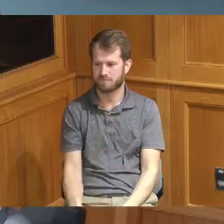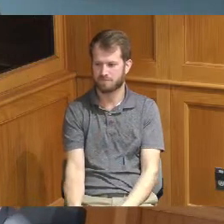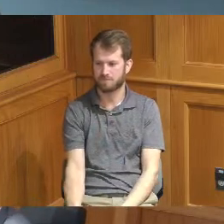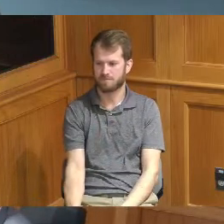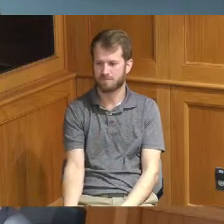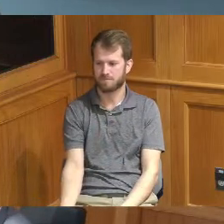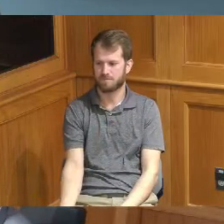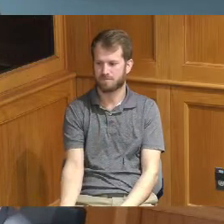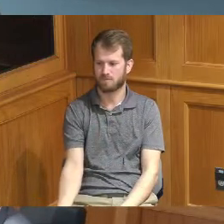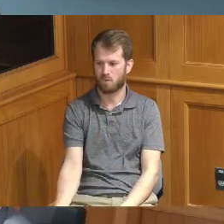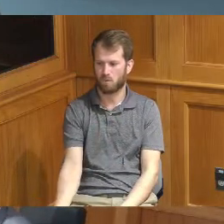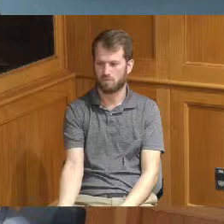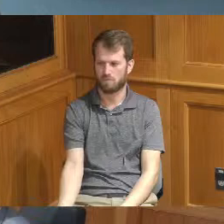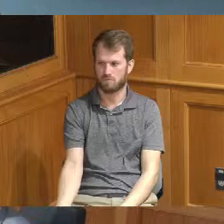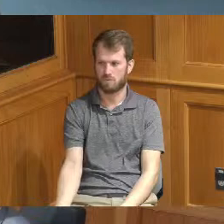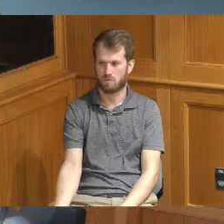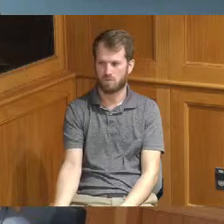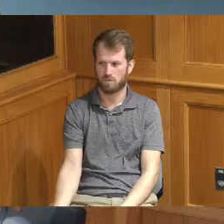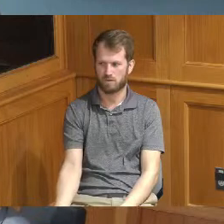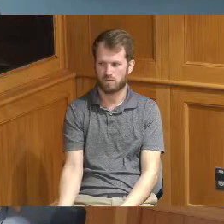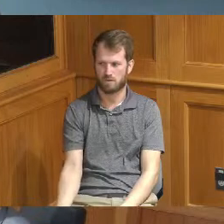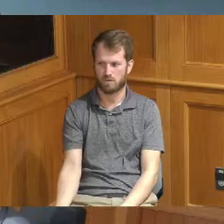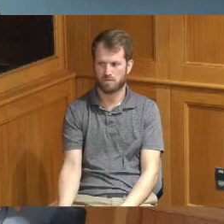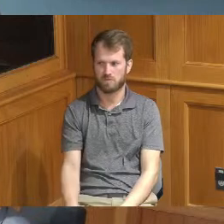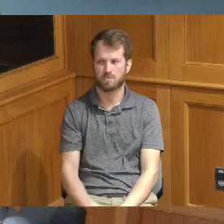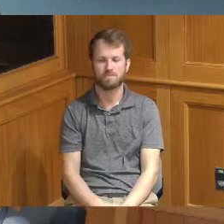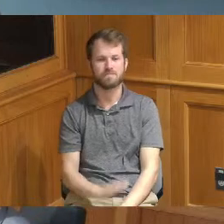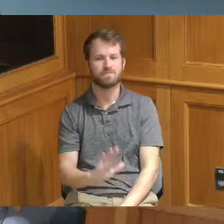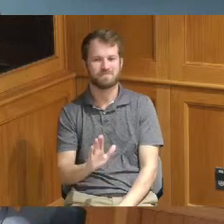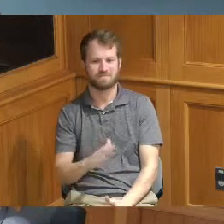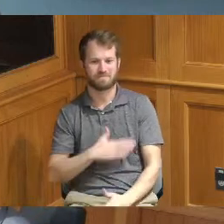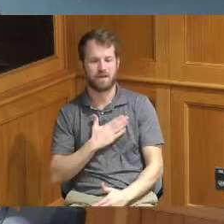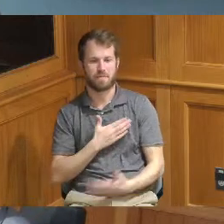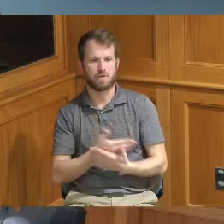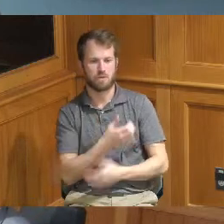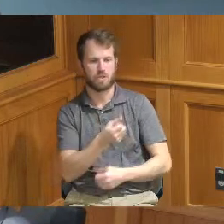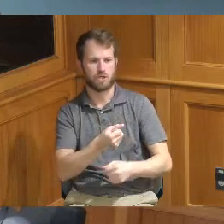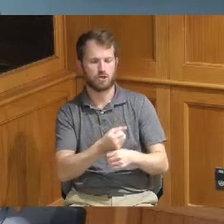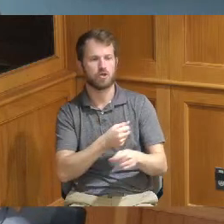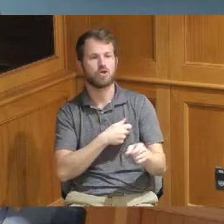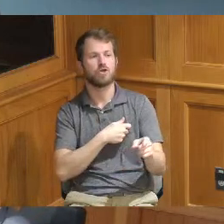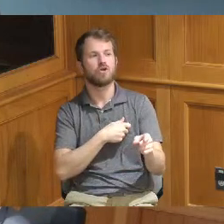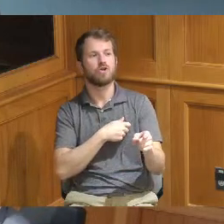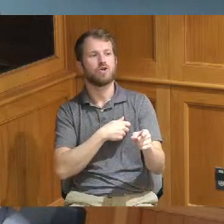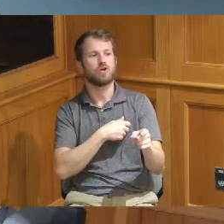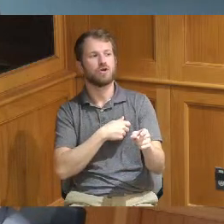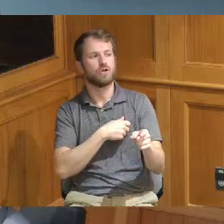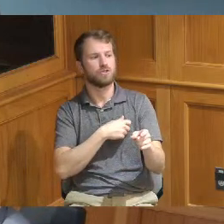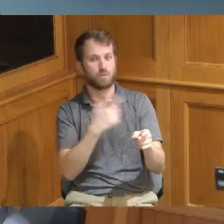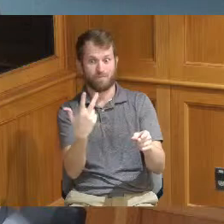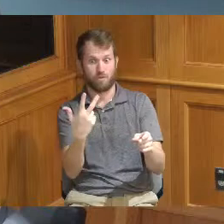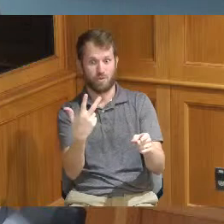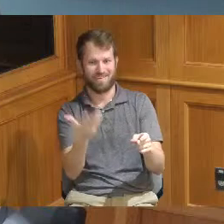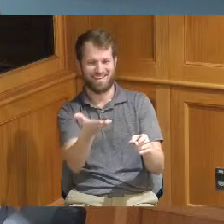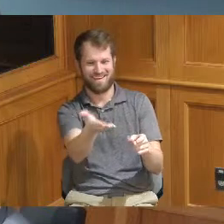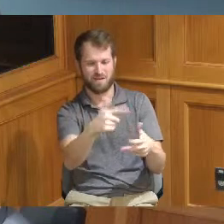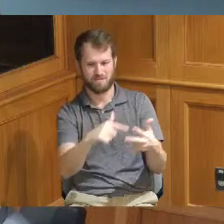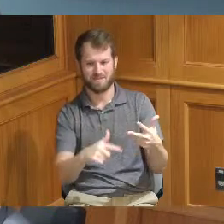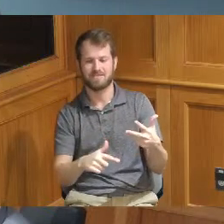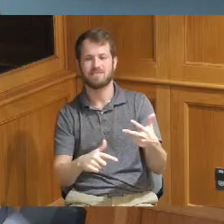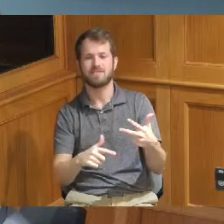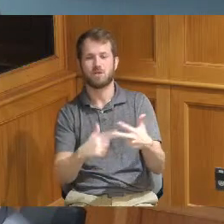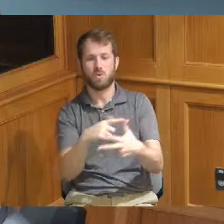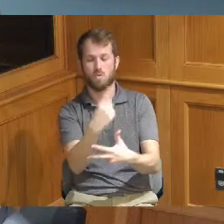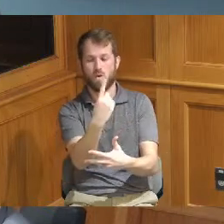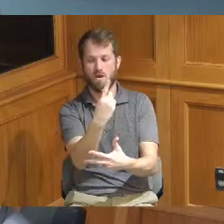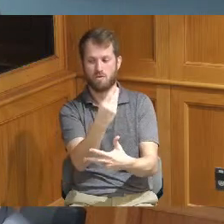Happy New Year, Mr. Beck. Happy New Year. Good afternoon. 3 items in front of you today. Item number 1 is a resolution